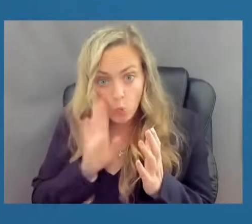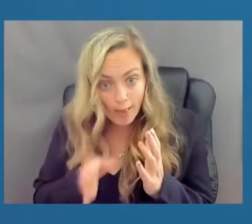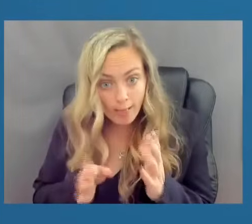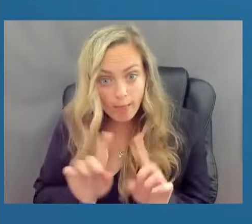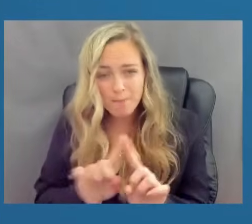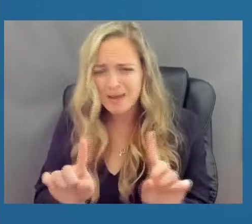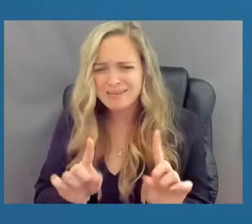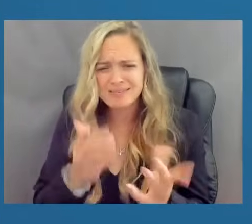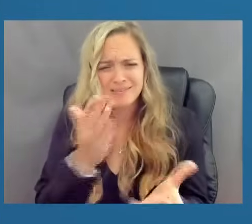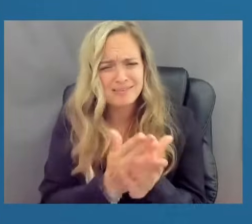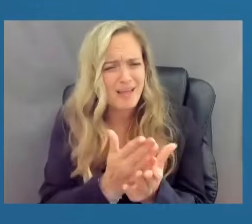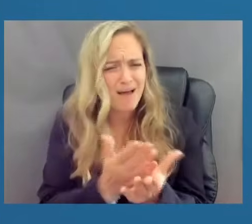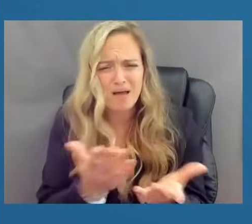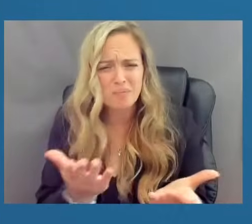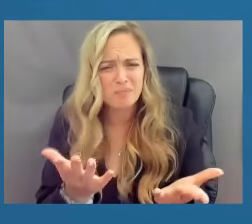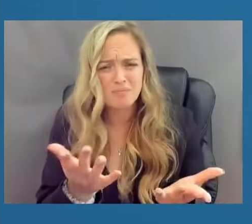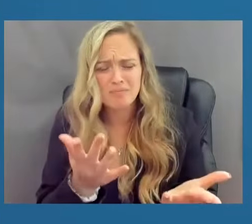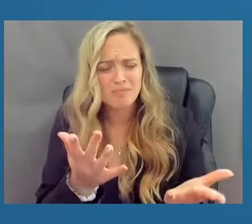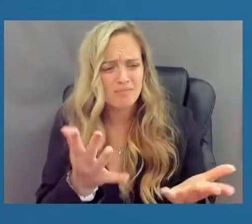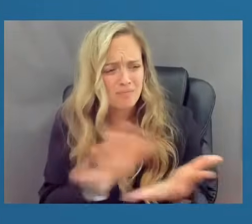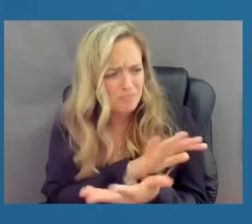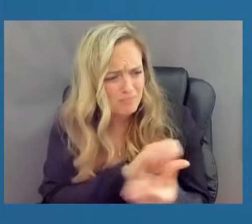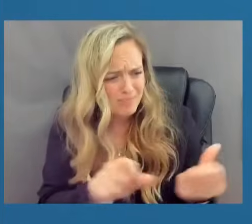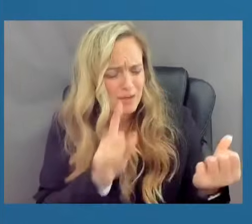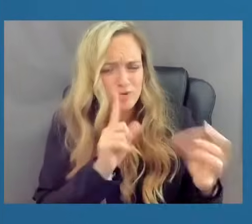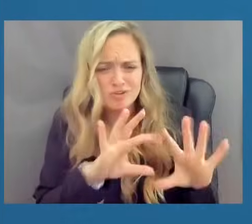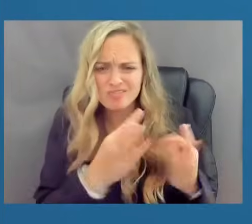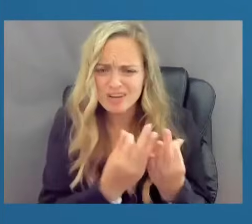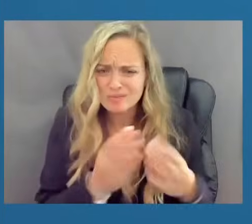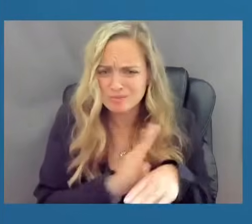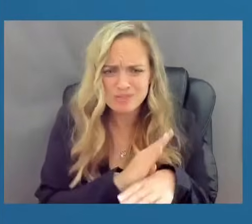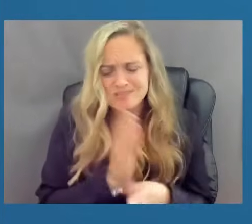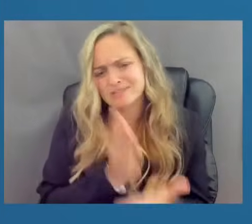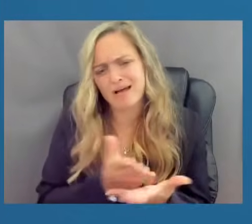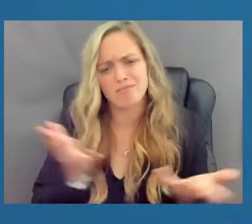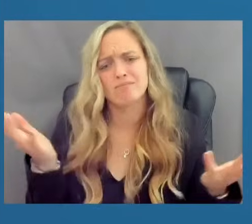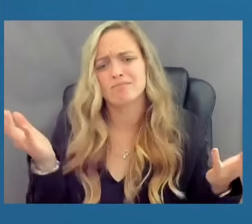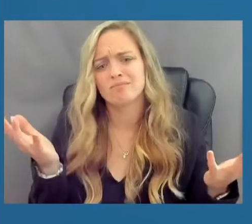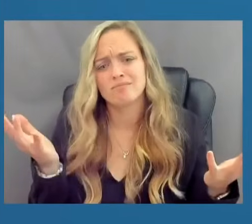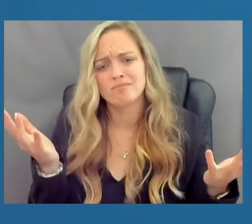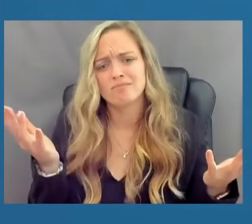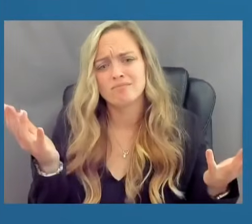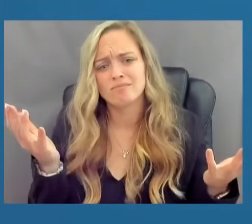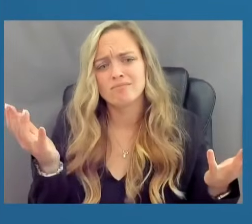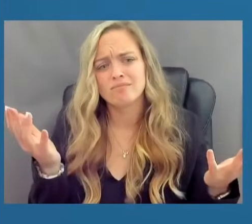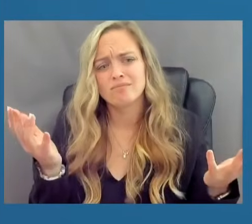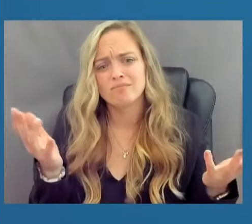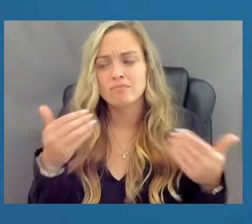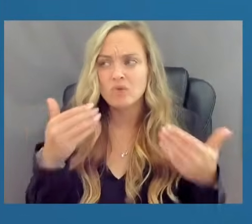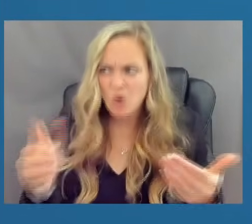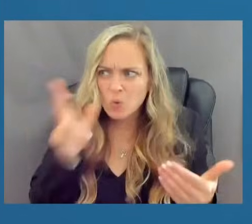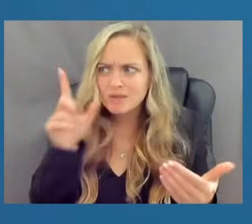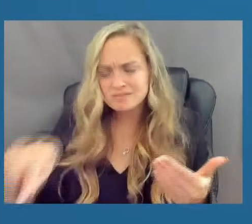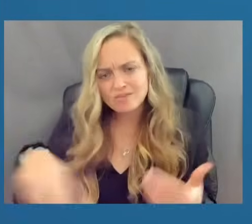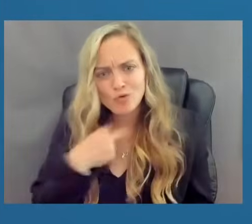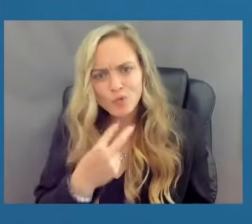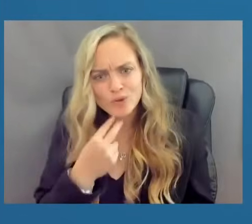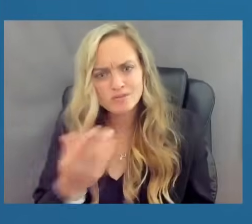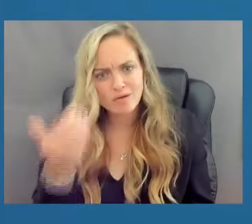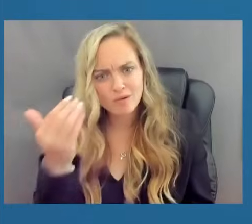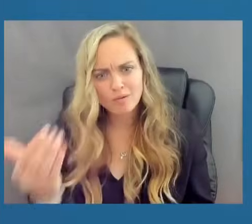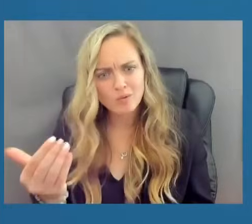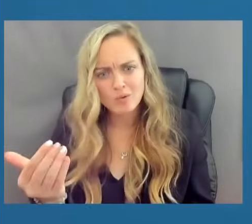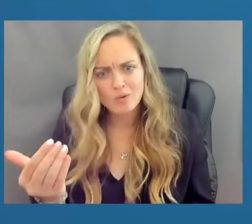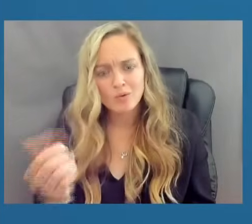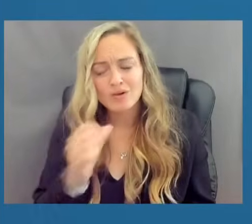stop terrorizing our families and our businesses. Just go listen to these people and their voices. They will not